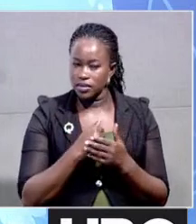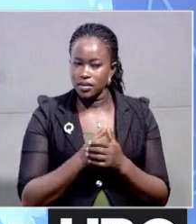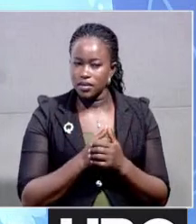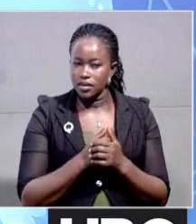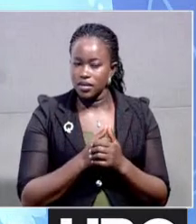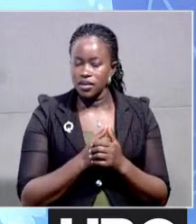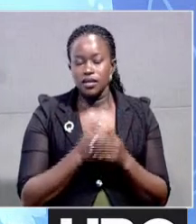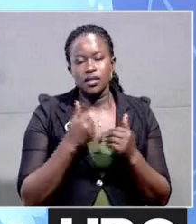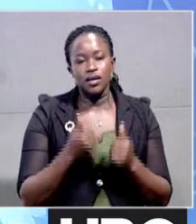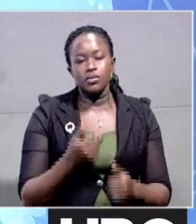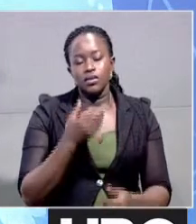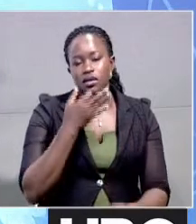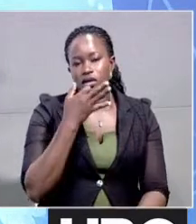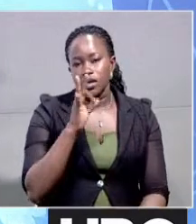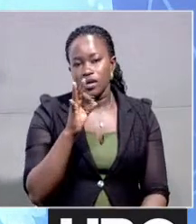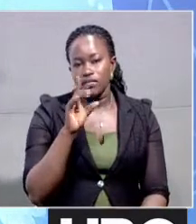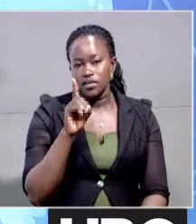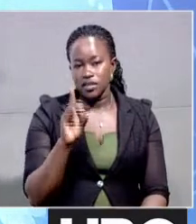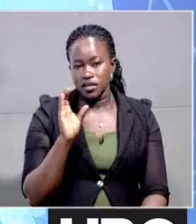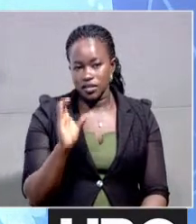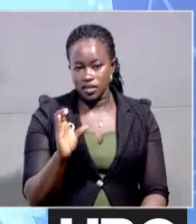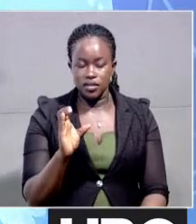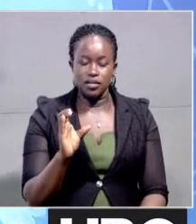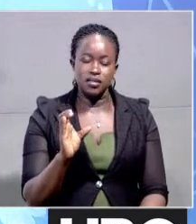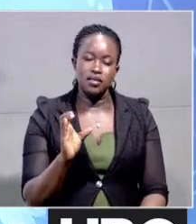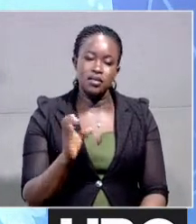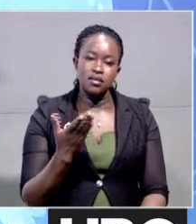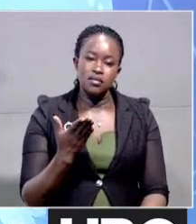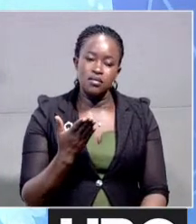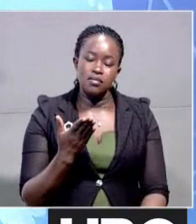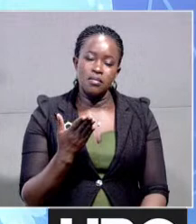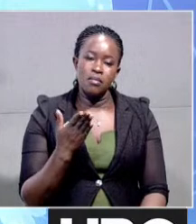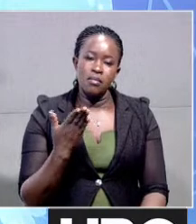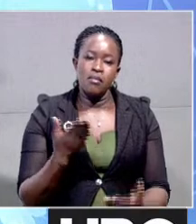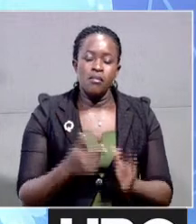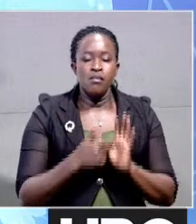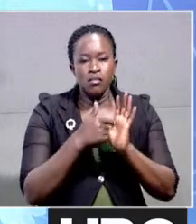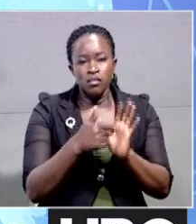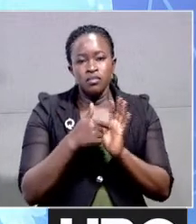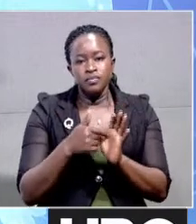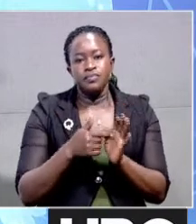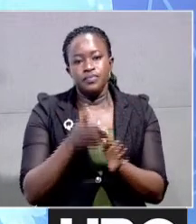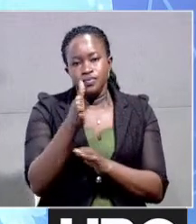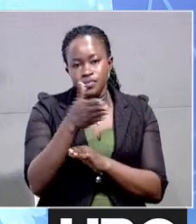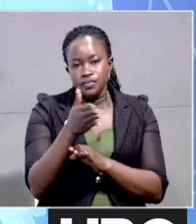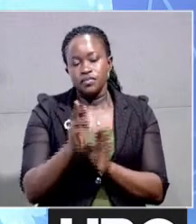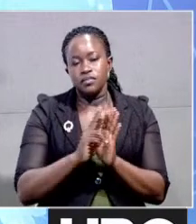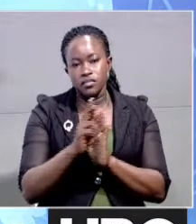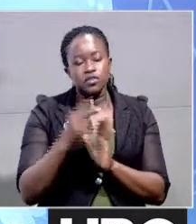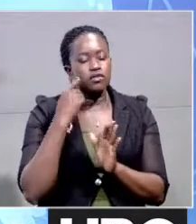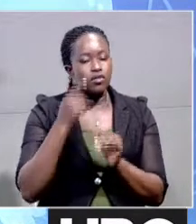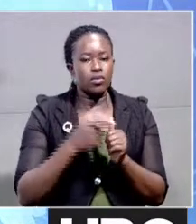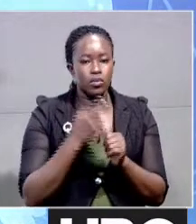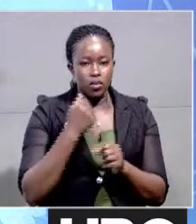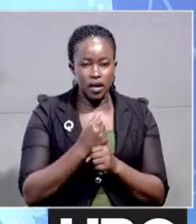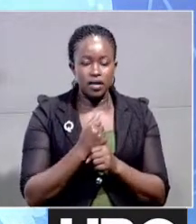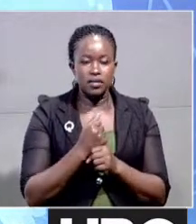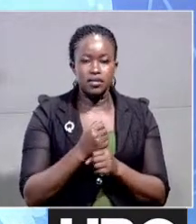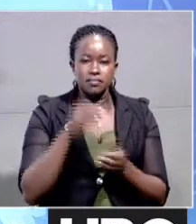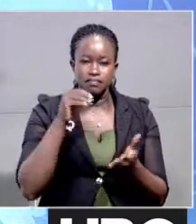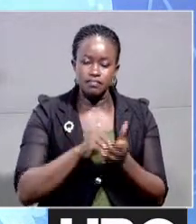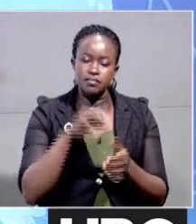the Forum for Democratic Change, FDC, has unveiled flag bearers for the August by-election of Member of